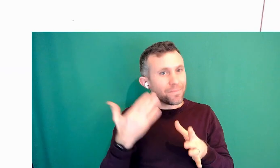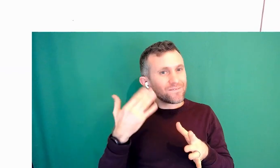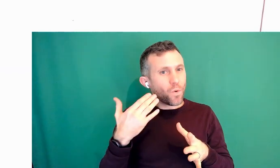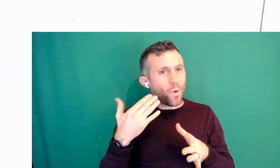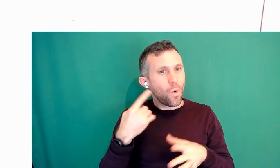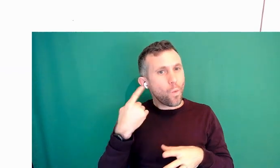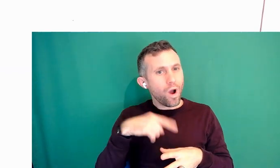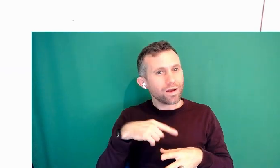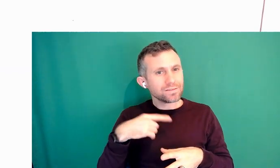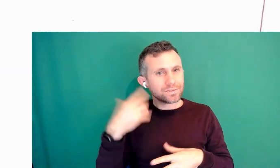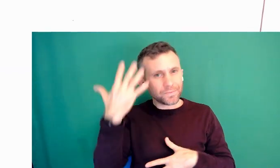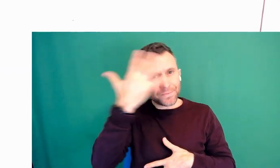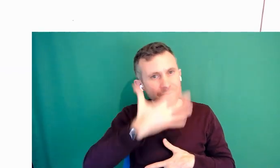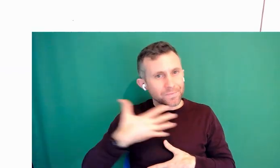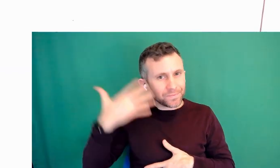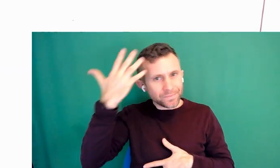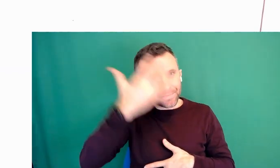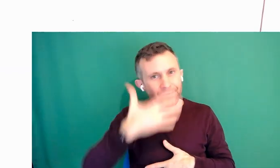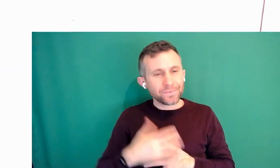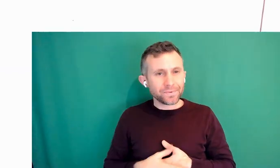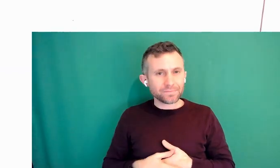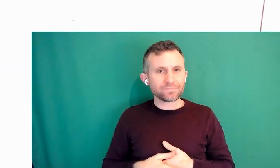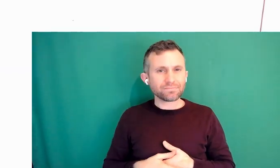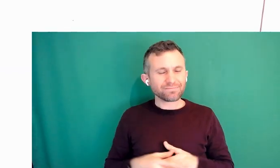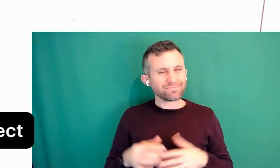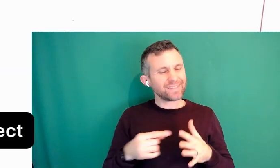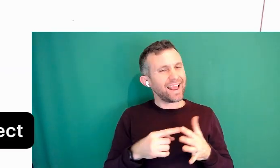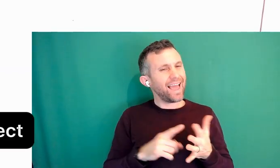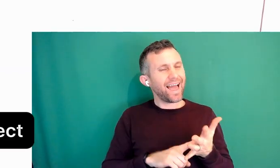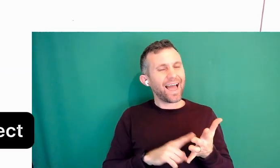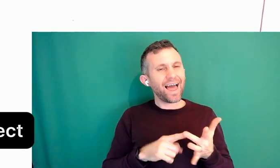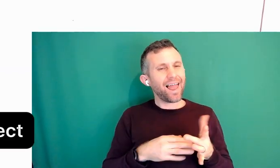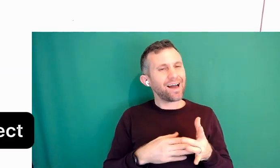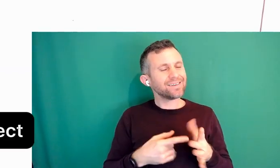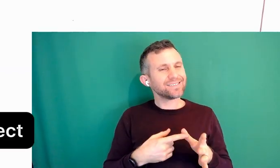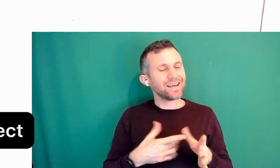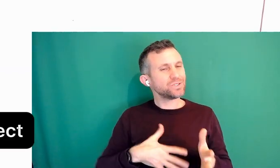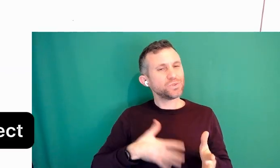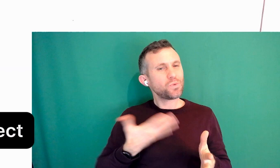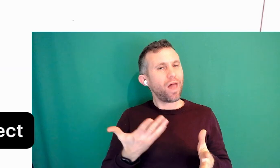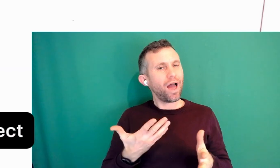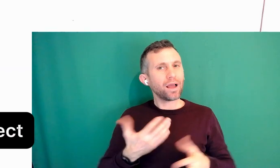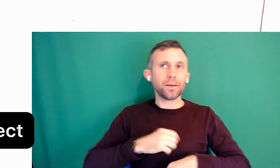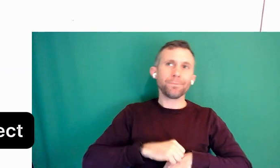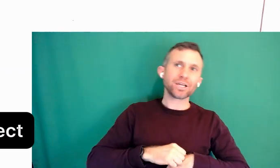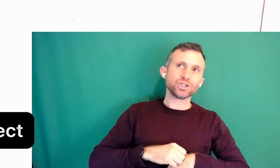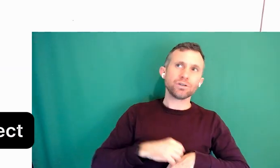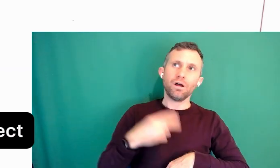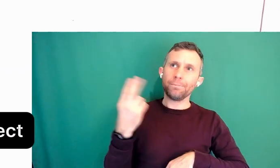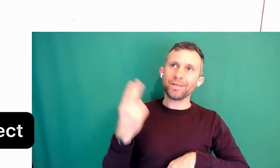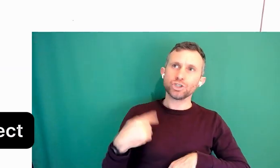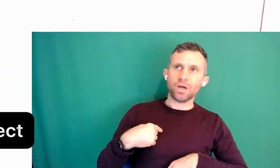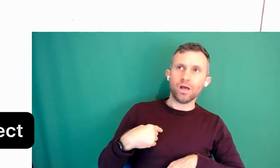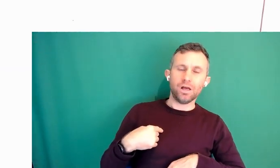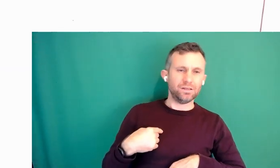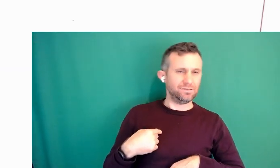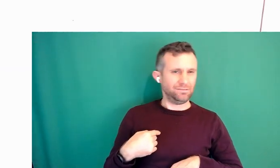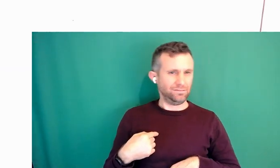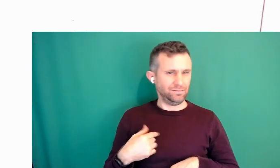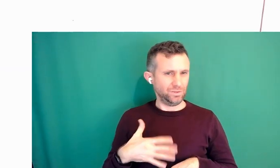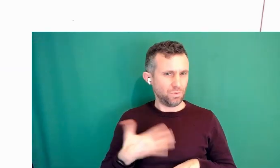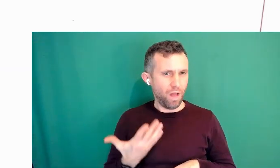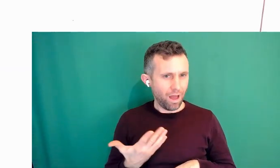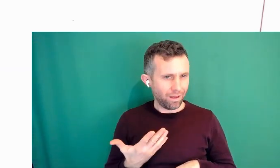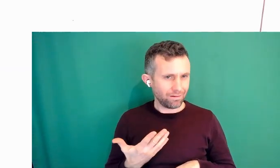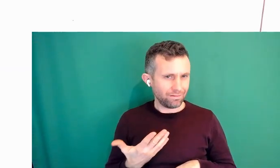on the left, the two sons. Soane's portrait shows him as every bit the architect,